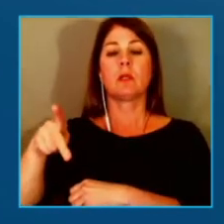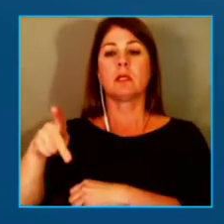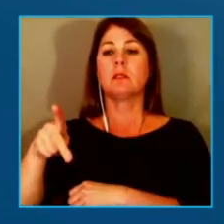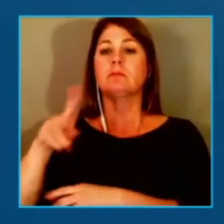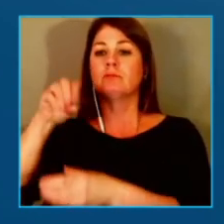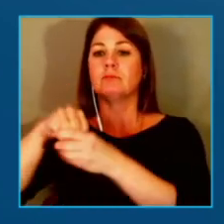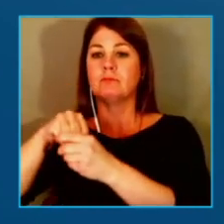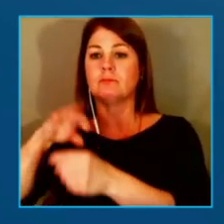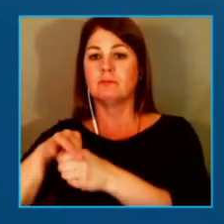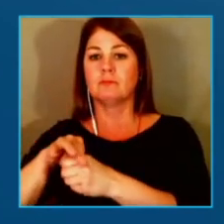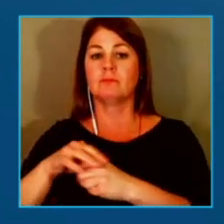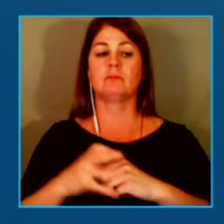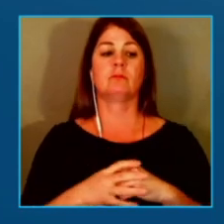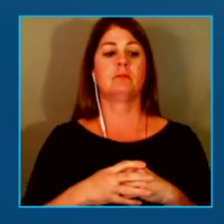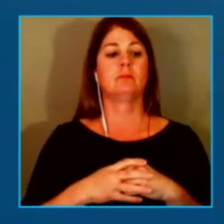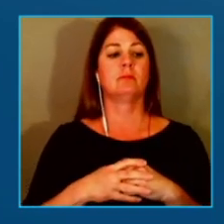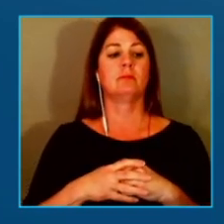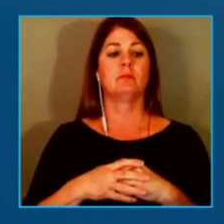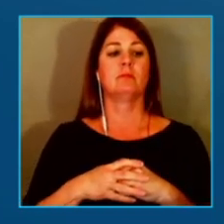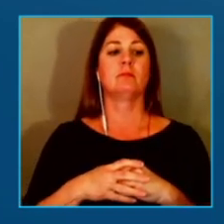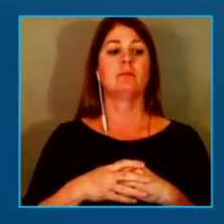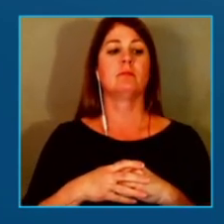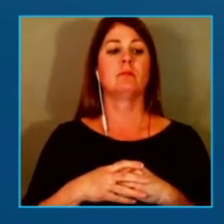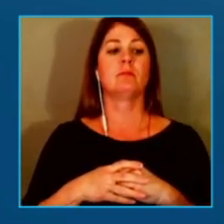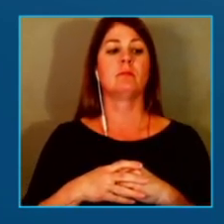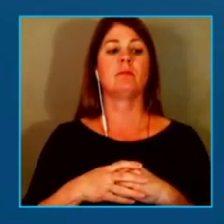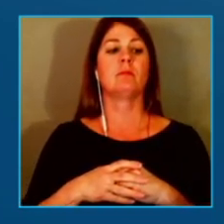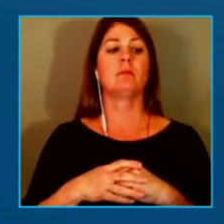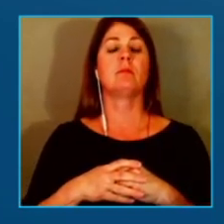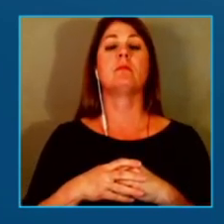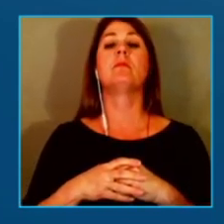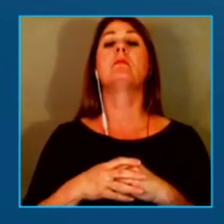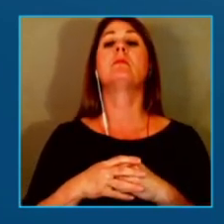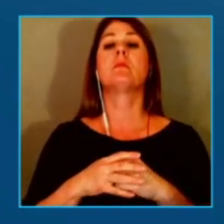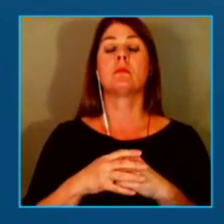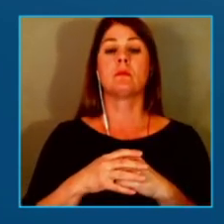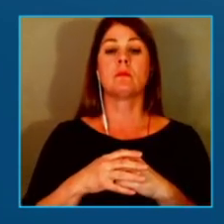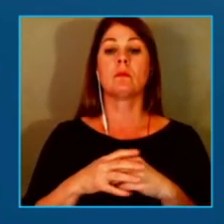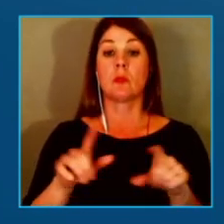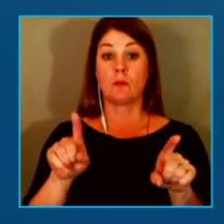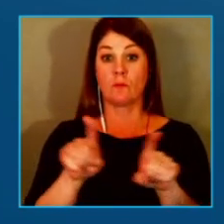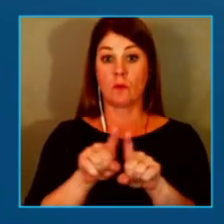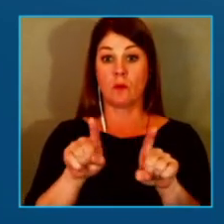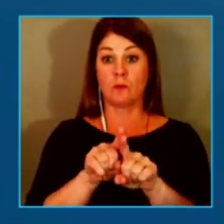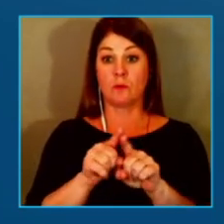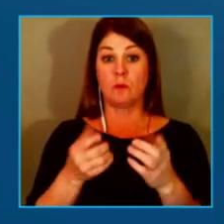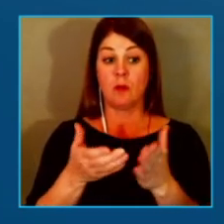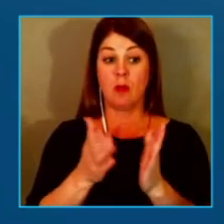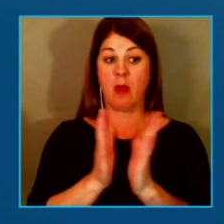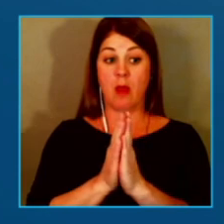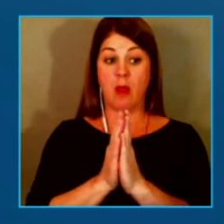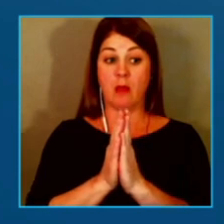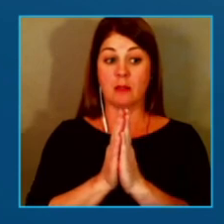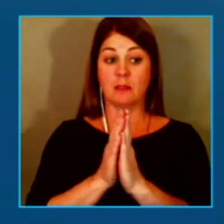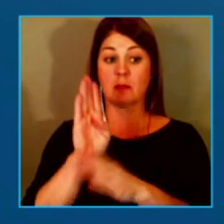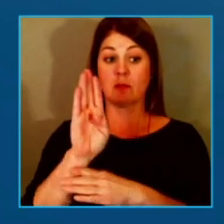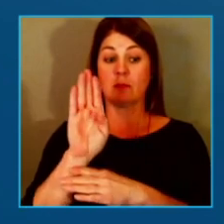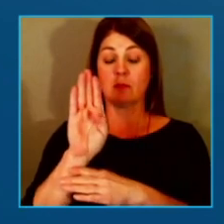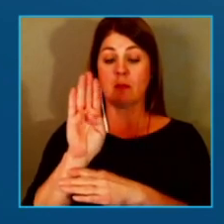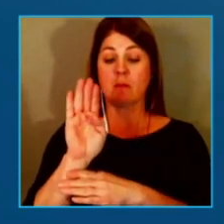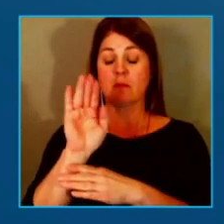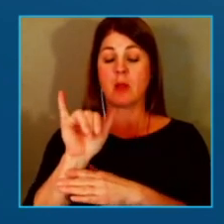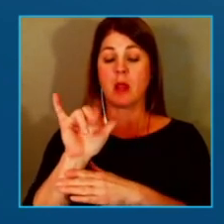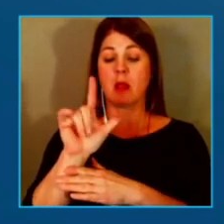Jim and I have also asked Rules and Bylaws Committee representatives